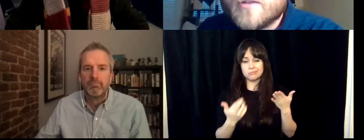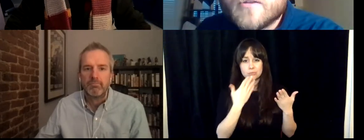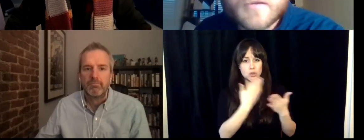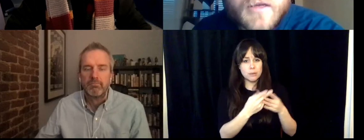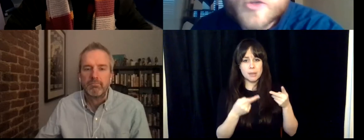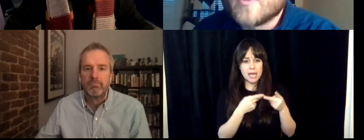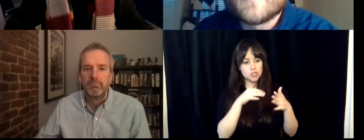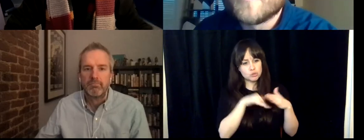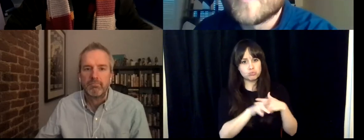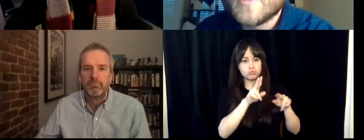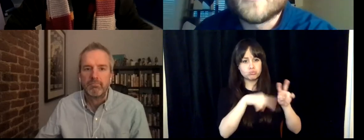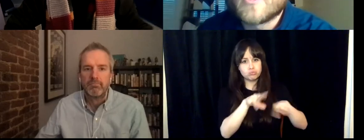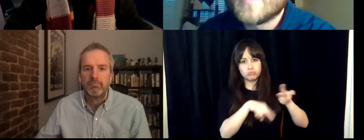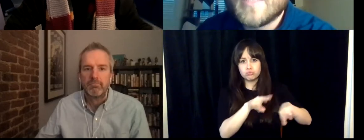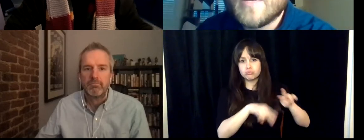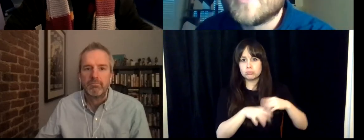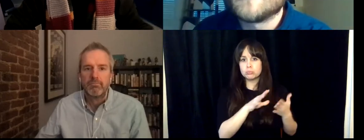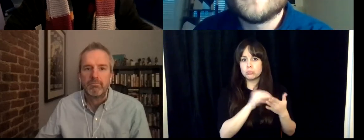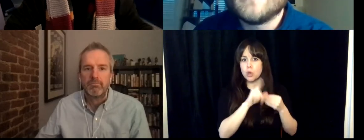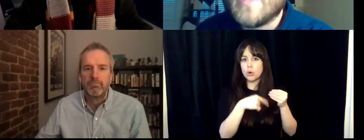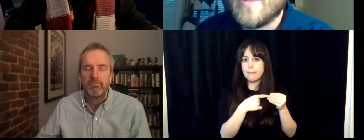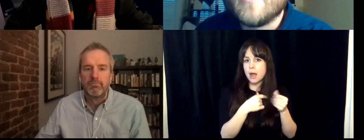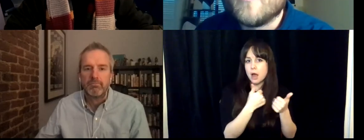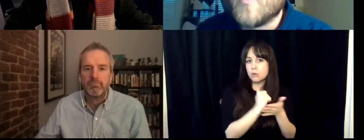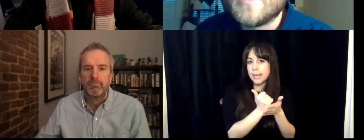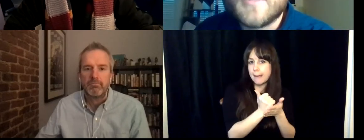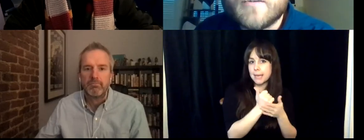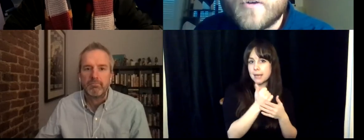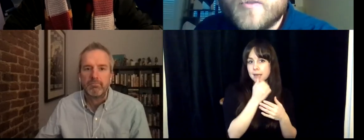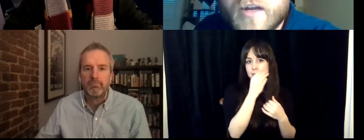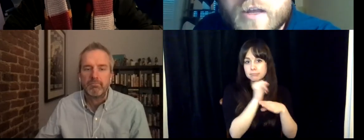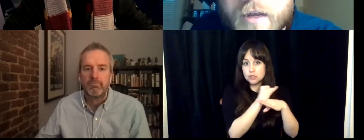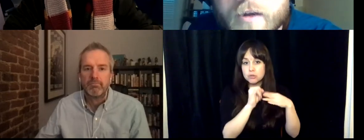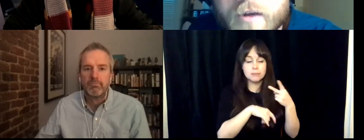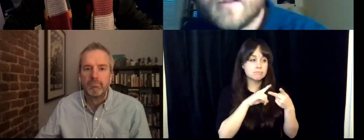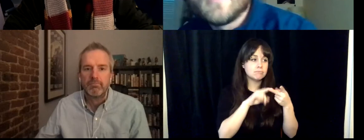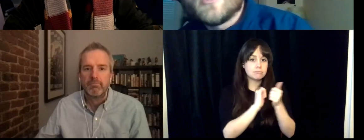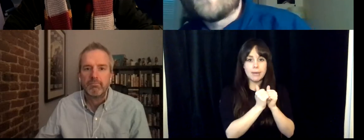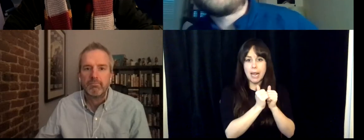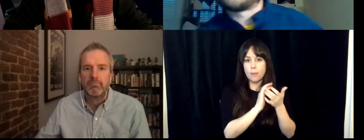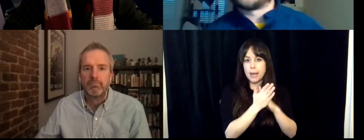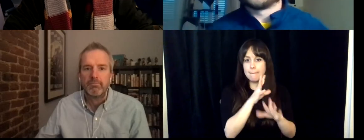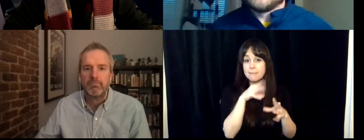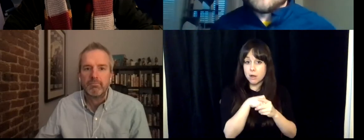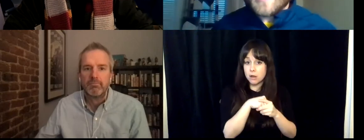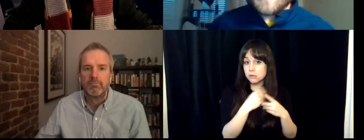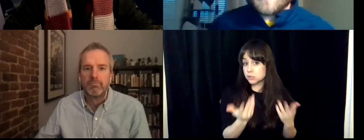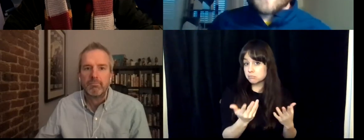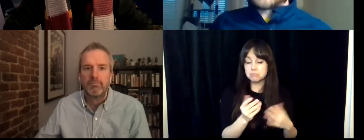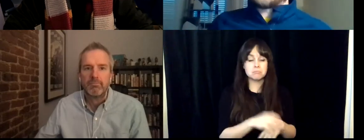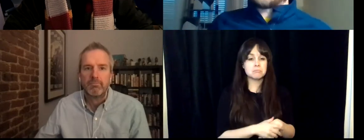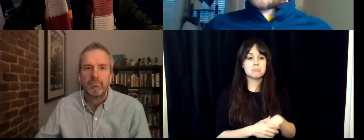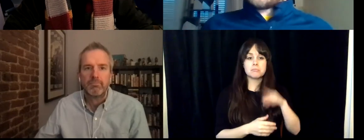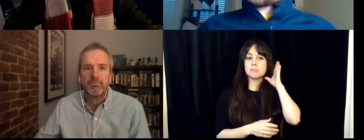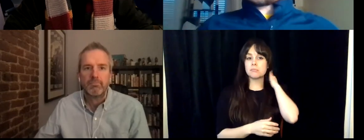to sort of, learn about the gaming industry and ways to get involved in it, and maybe somewhere that,